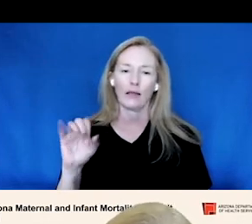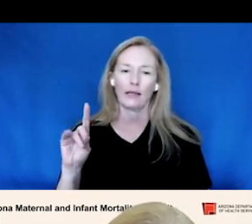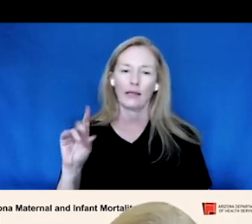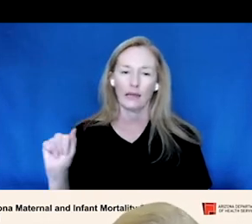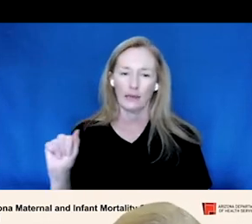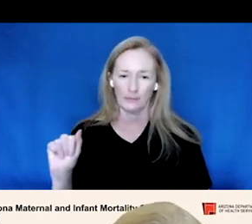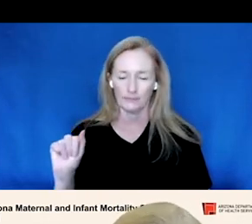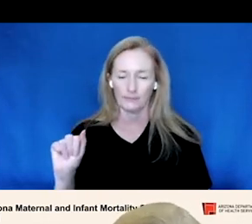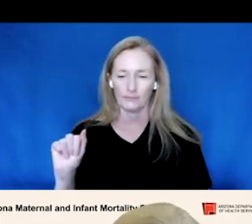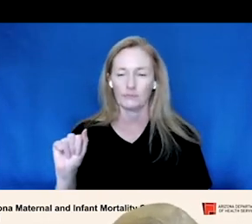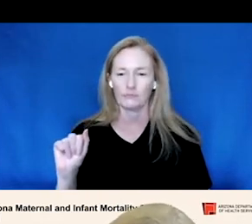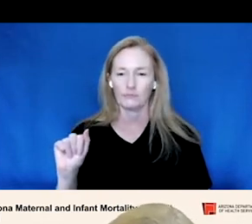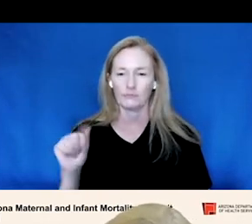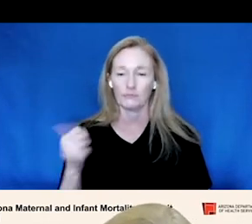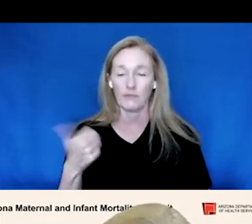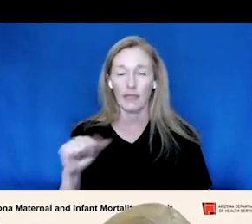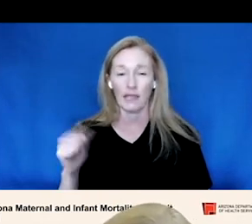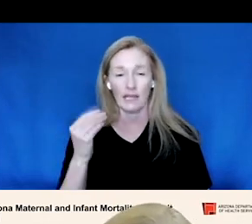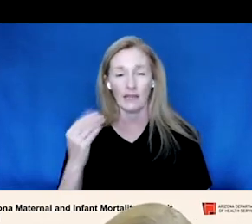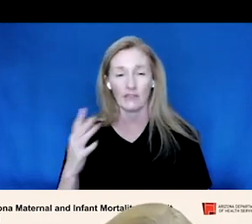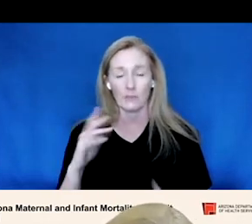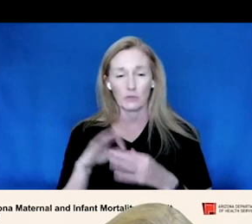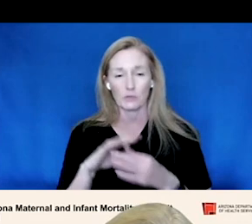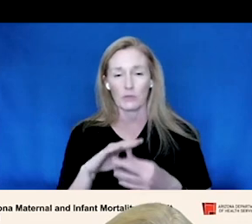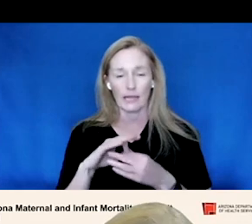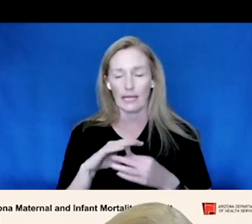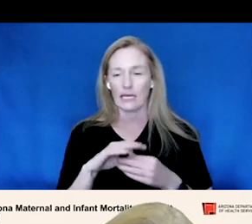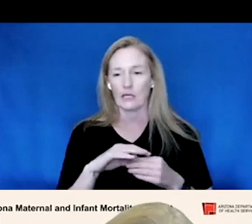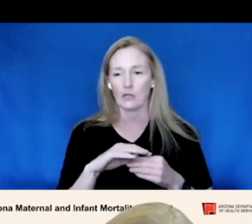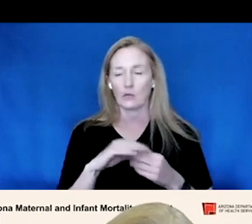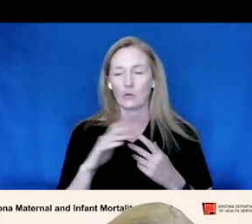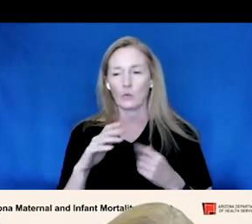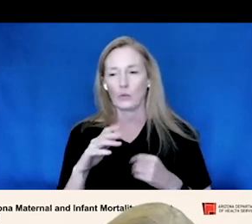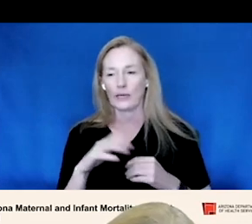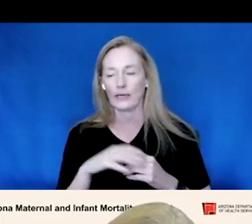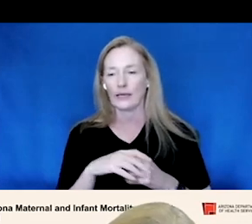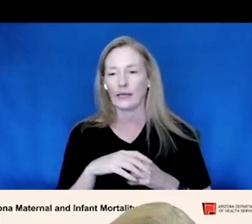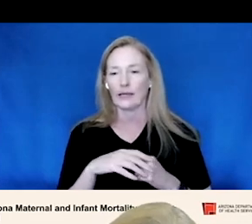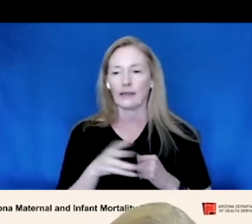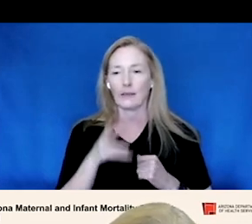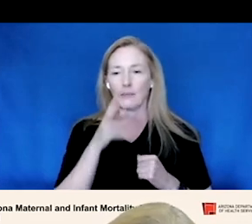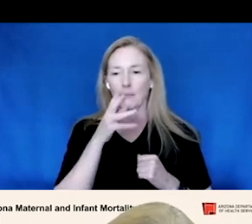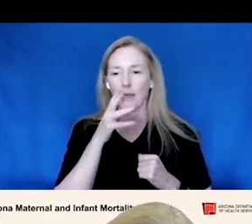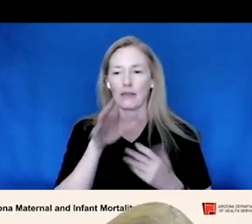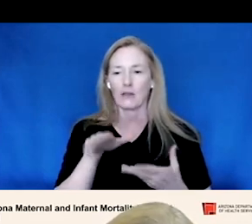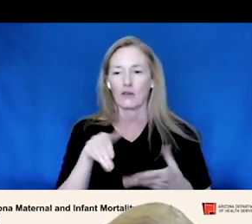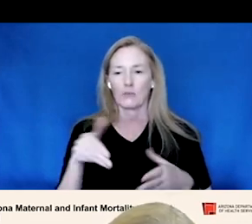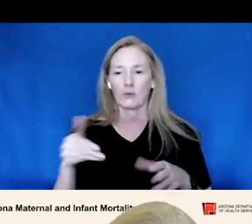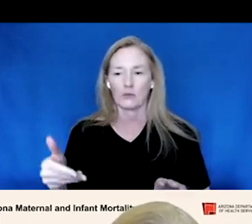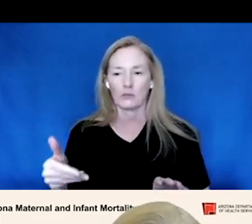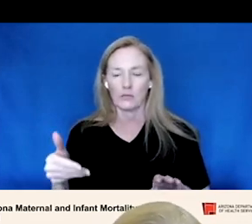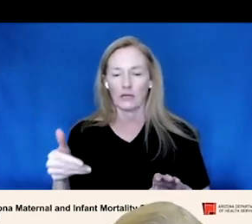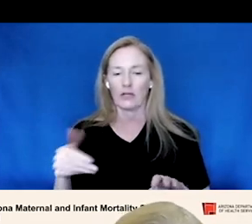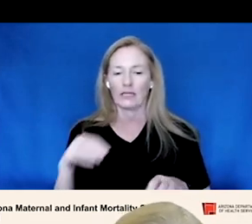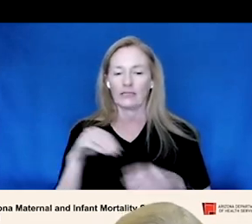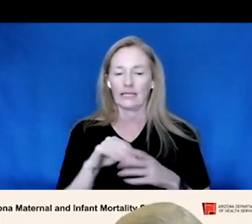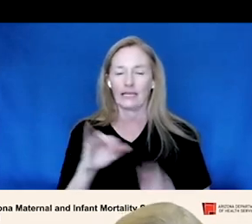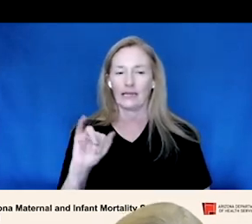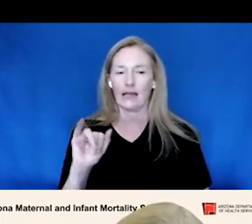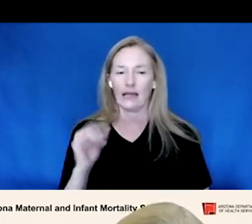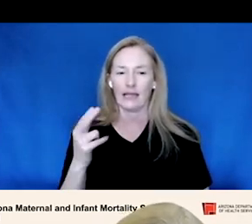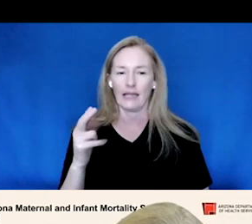information regarding maternal mortality and IHS across the national spectrum for IHS? And how does